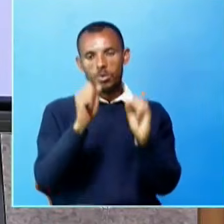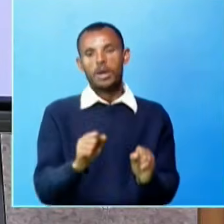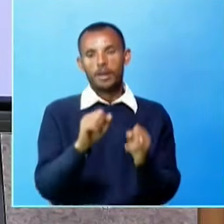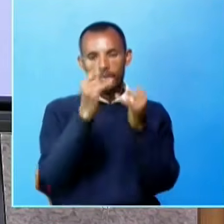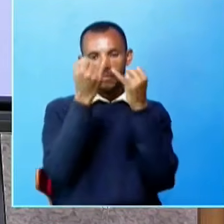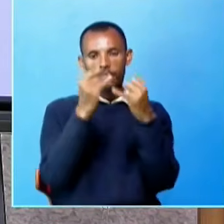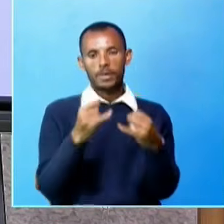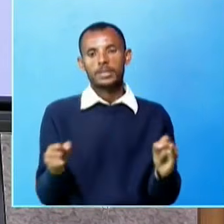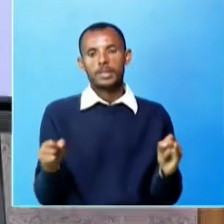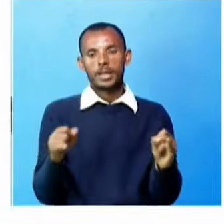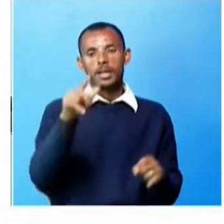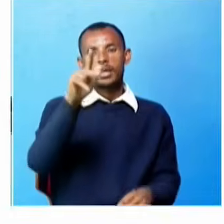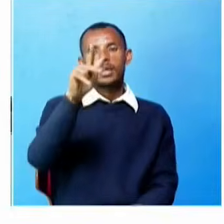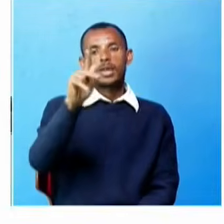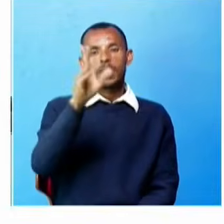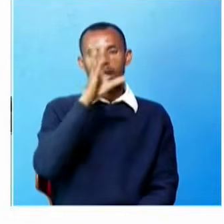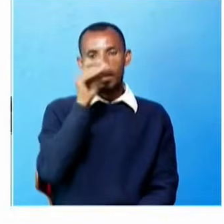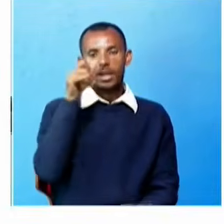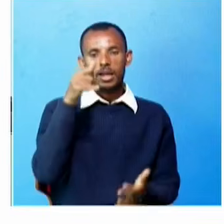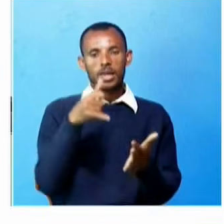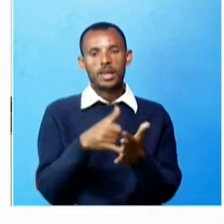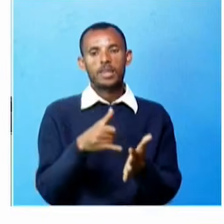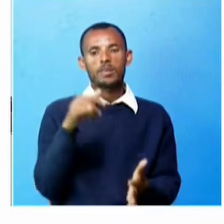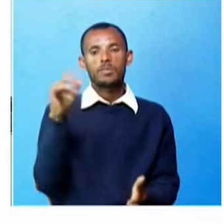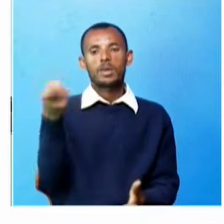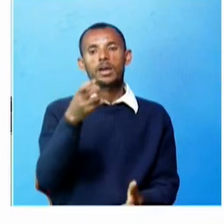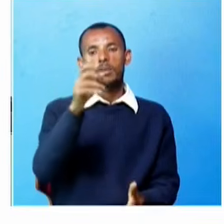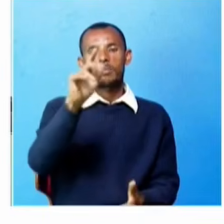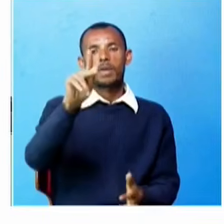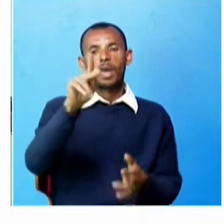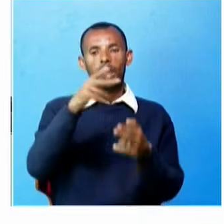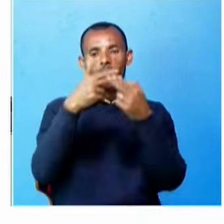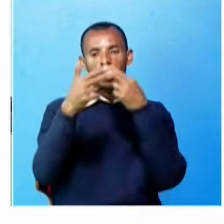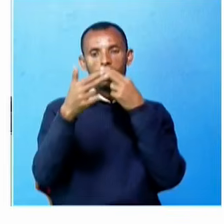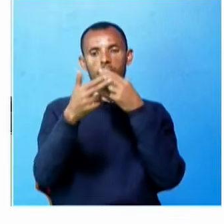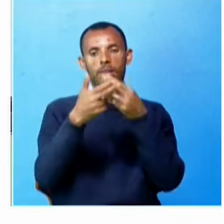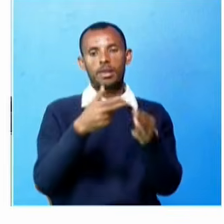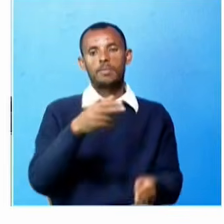the constant K, and it becomes K times